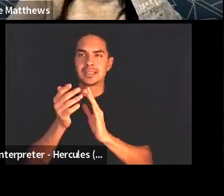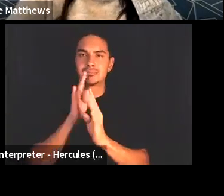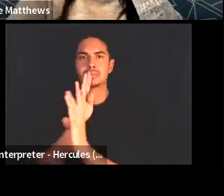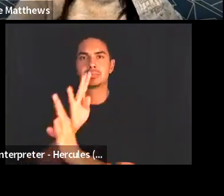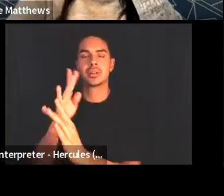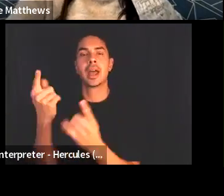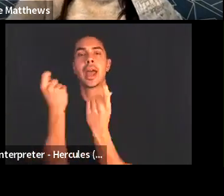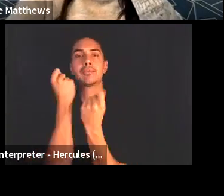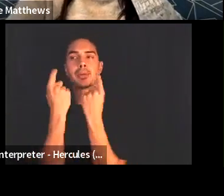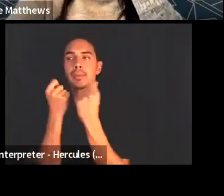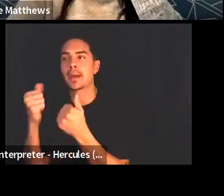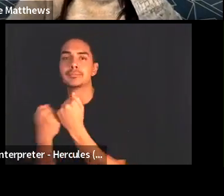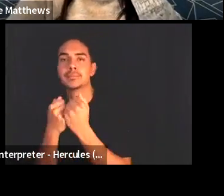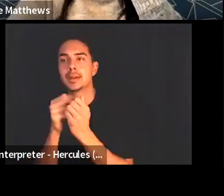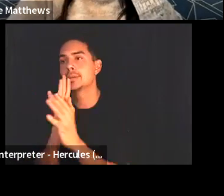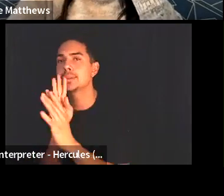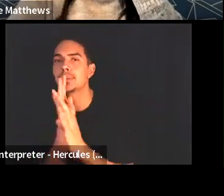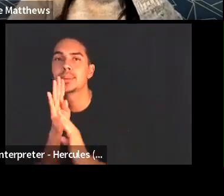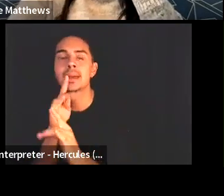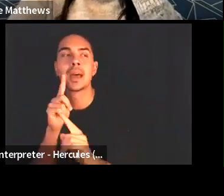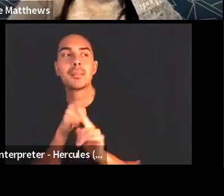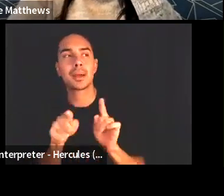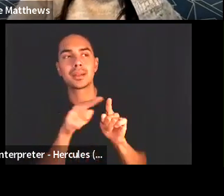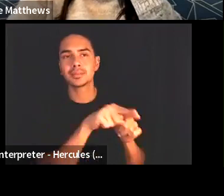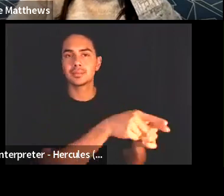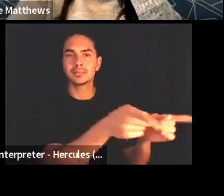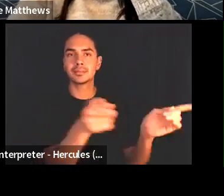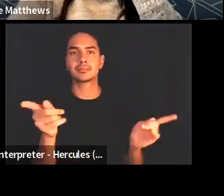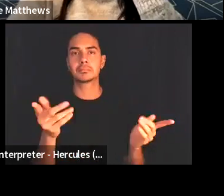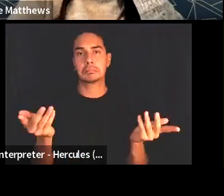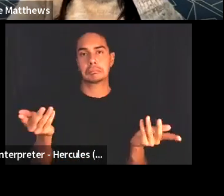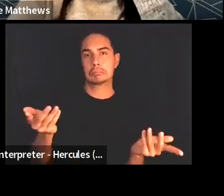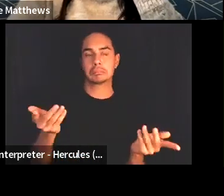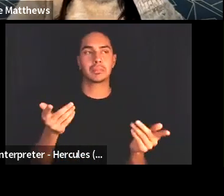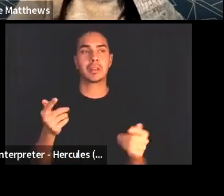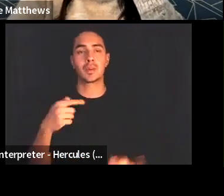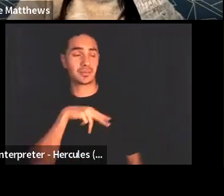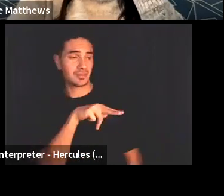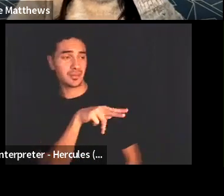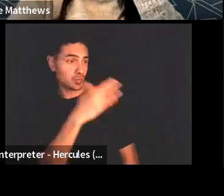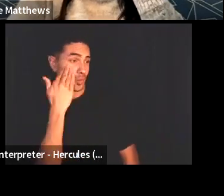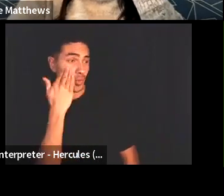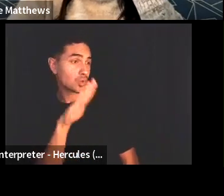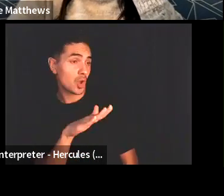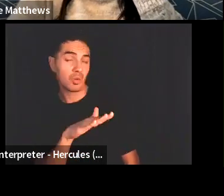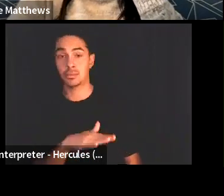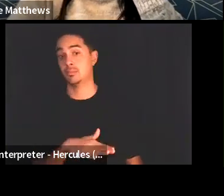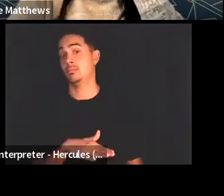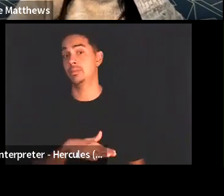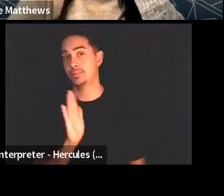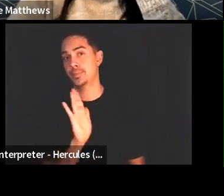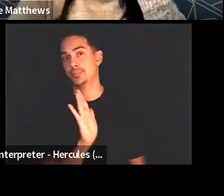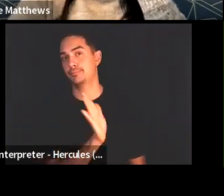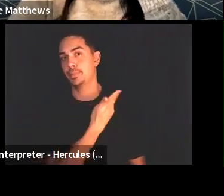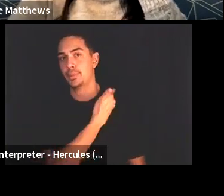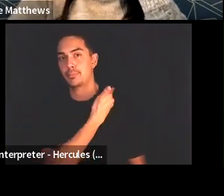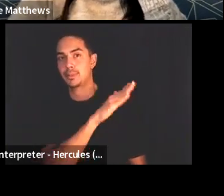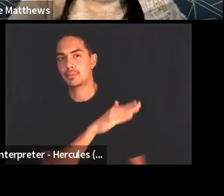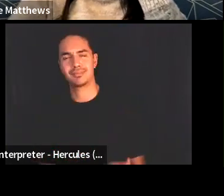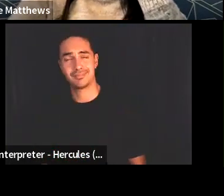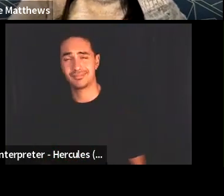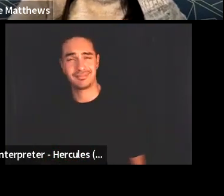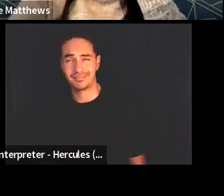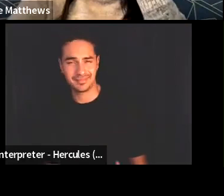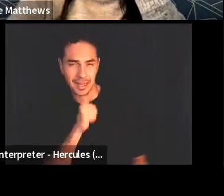about forgiveness, it's like we also need to dismantle the cancellation, understanding that there's so much privilege in having these experiences